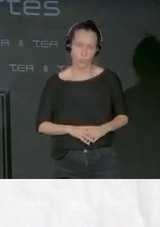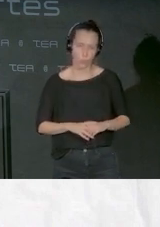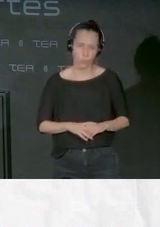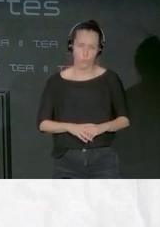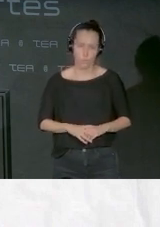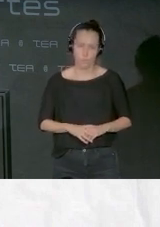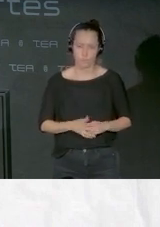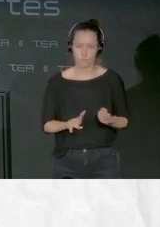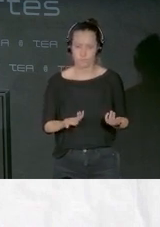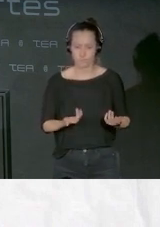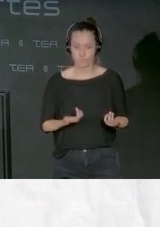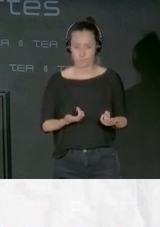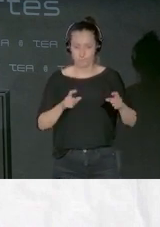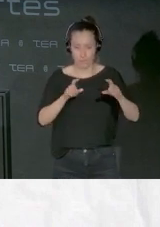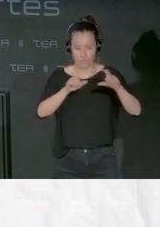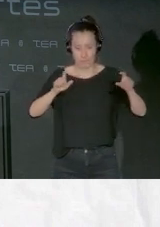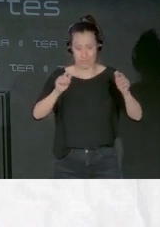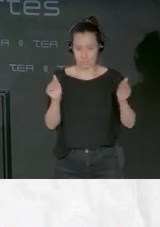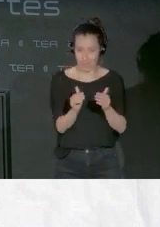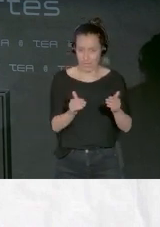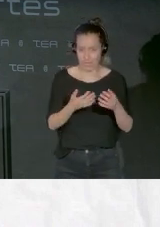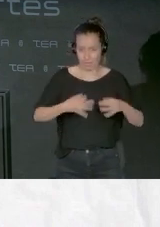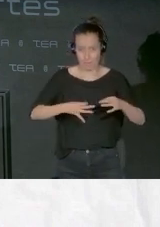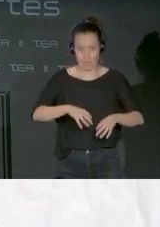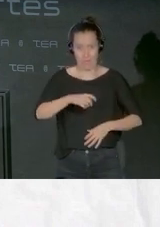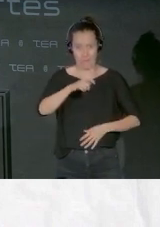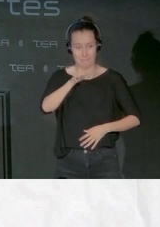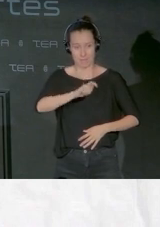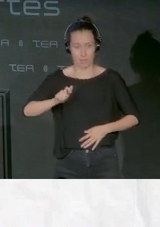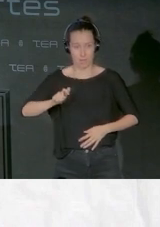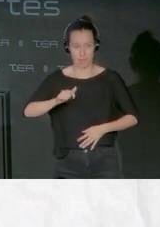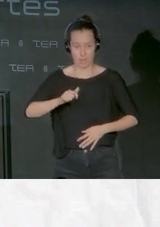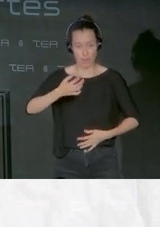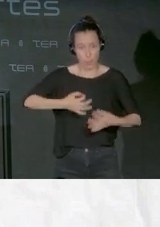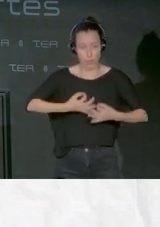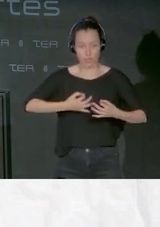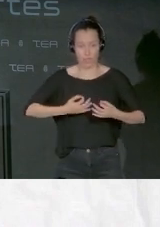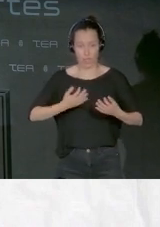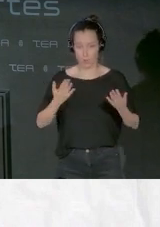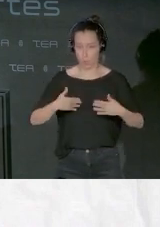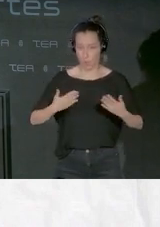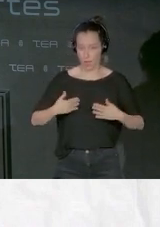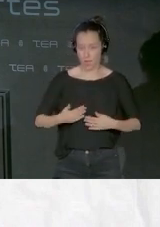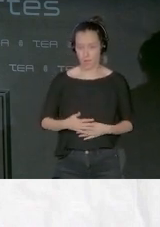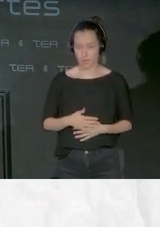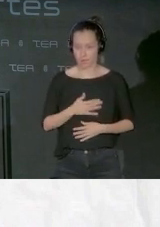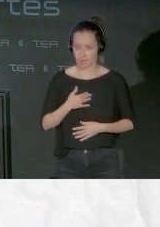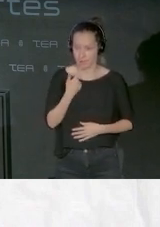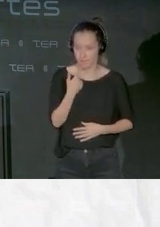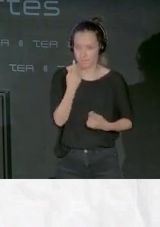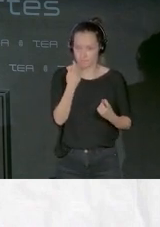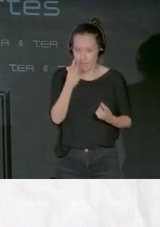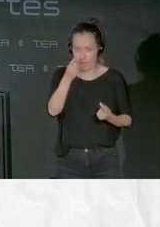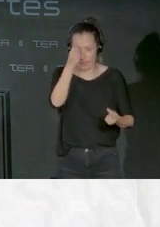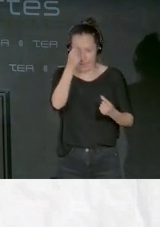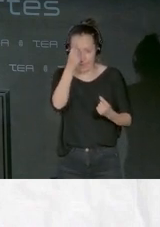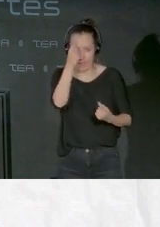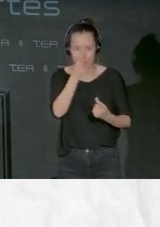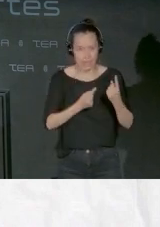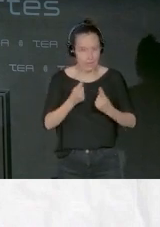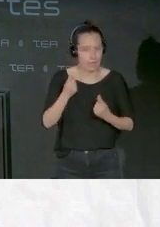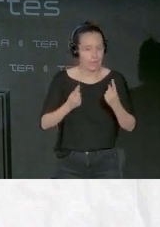of have a sort of guidance around that. So we call that a policy and regulatory lighthouse for small businesses